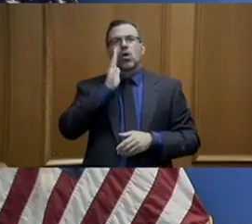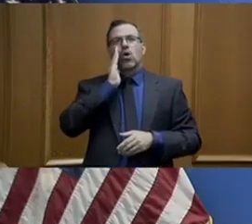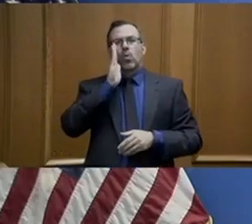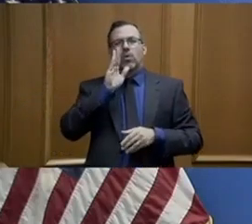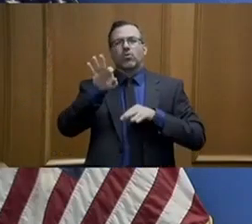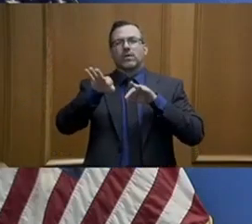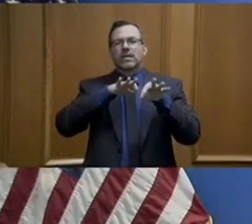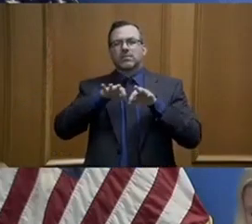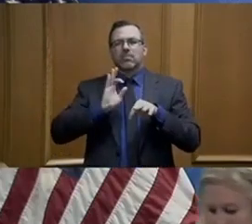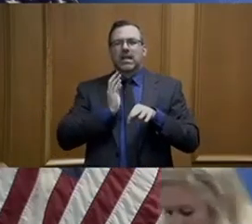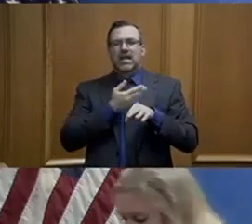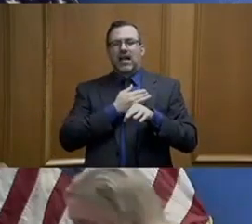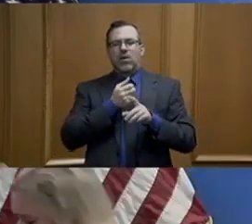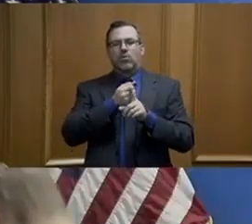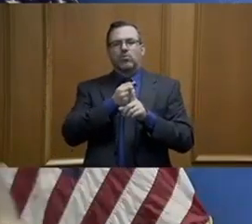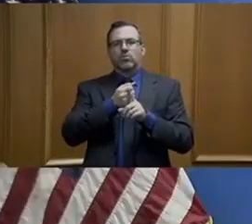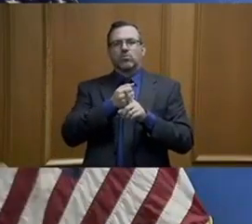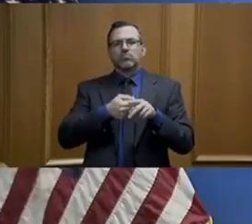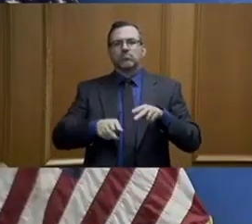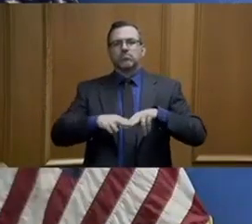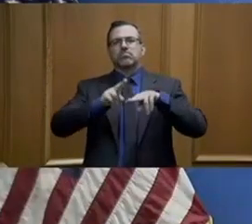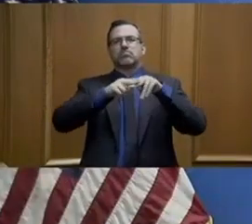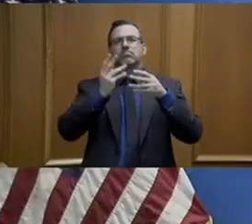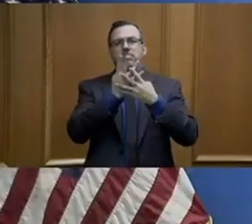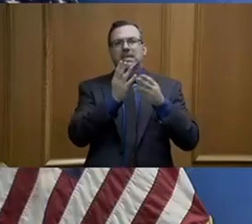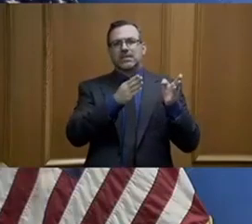week. Thank you.